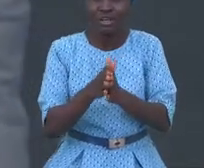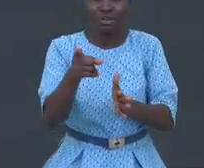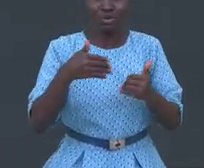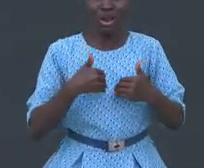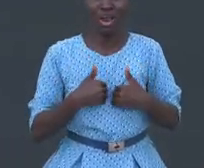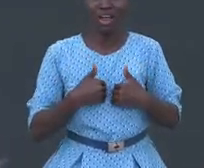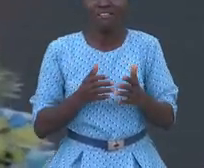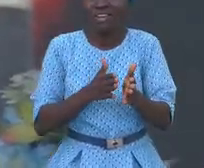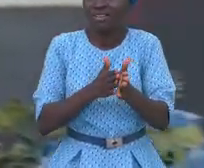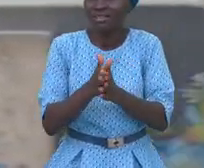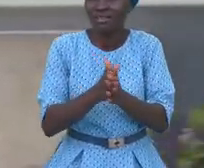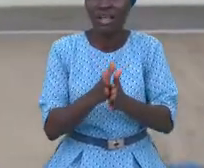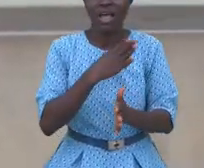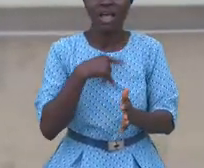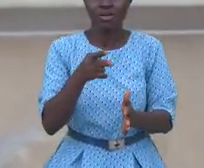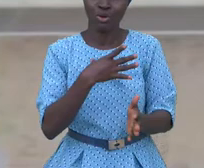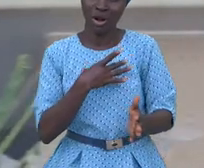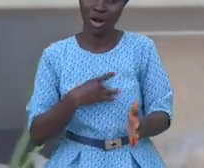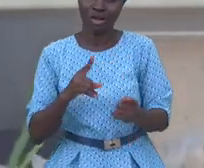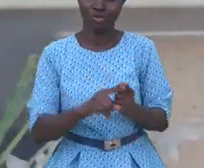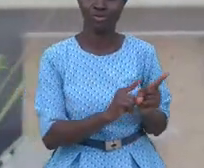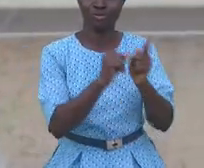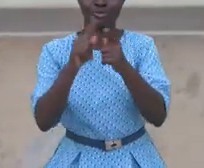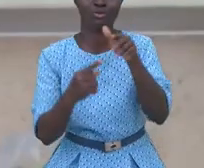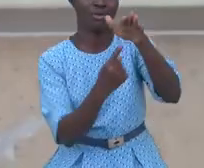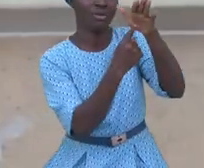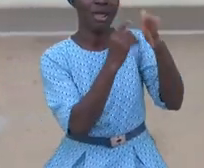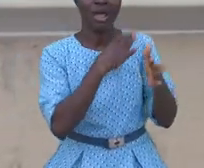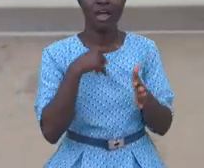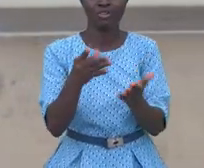when you want to go to the zenith and you want to